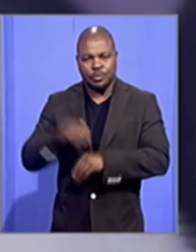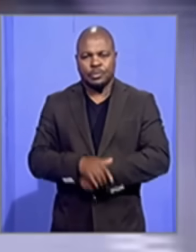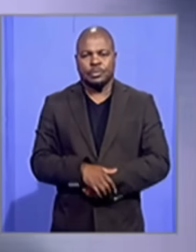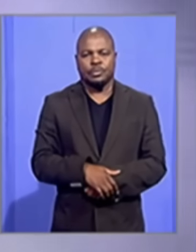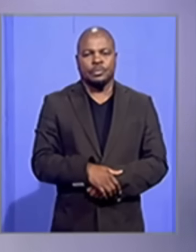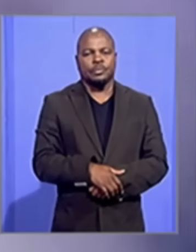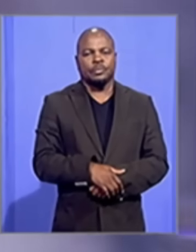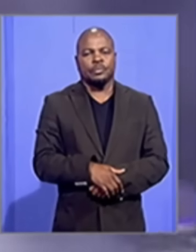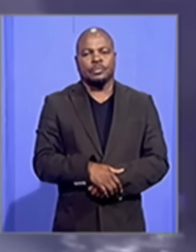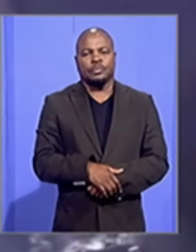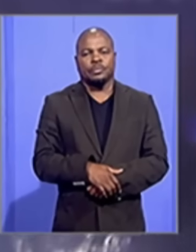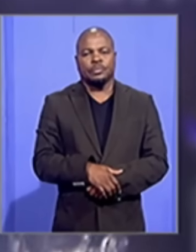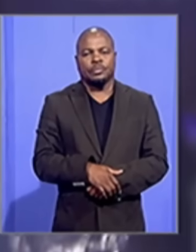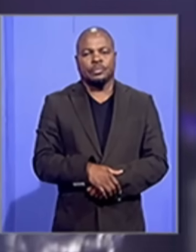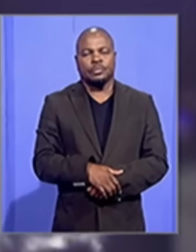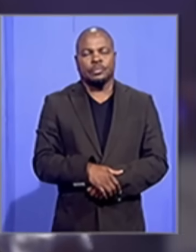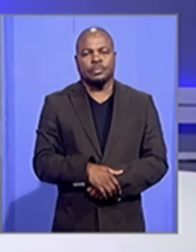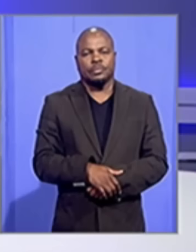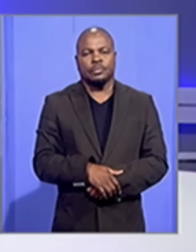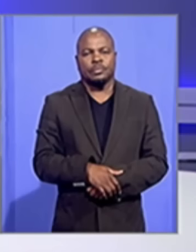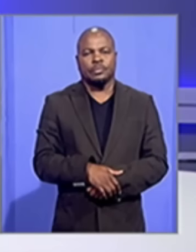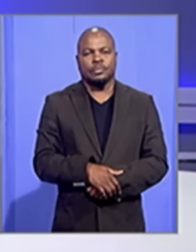News Mahikeng.